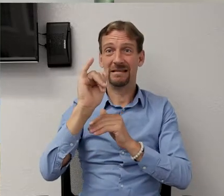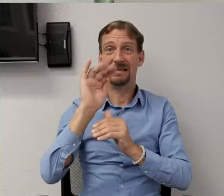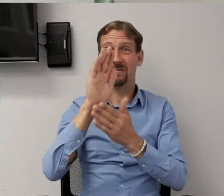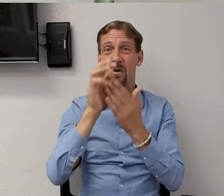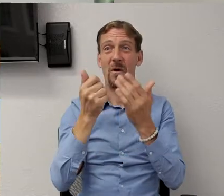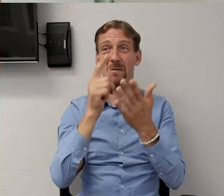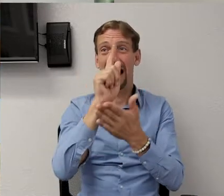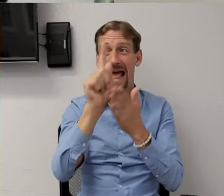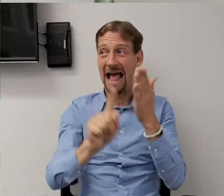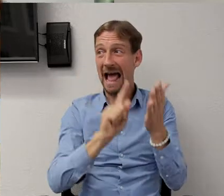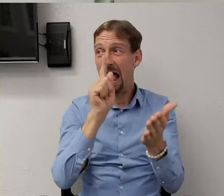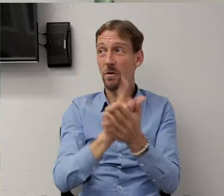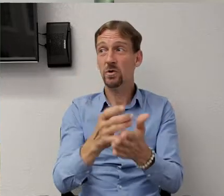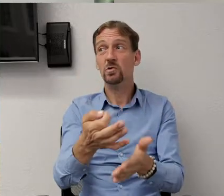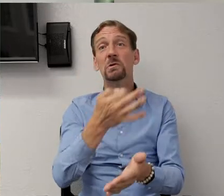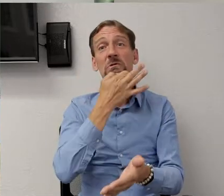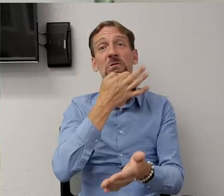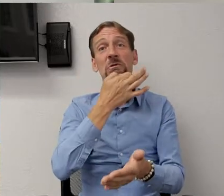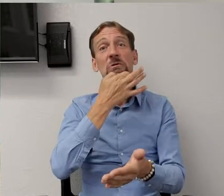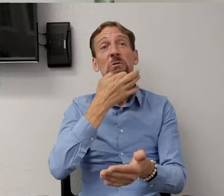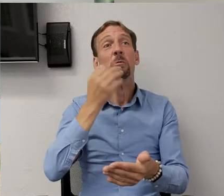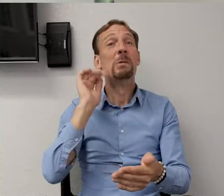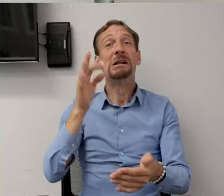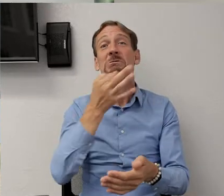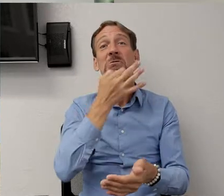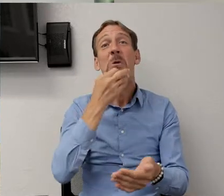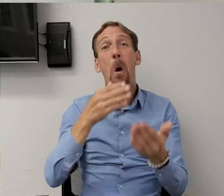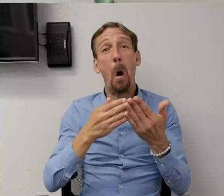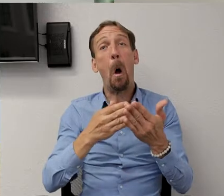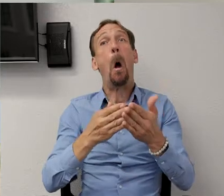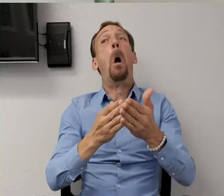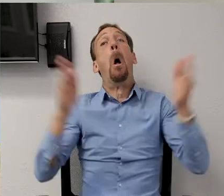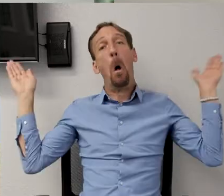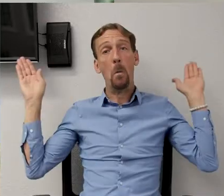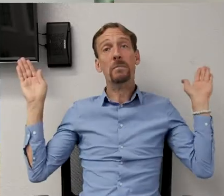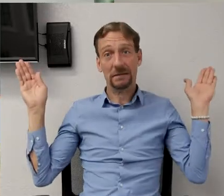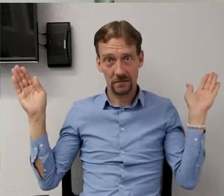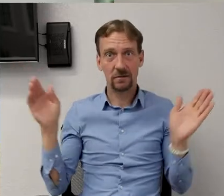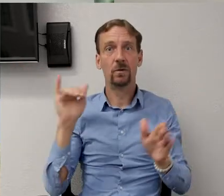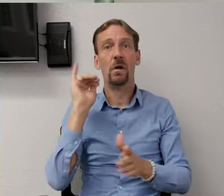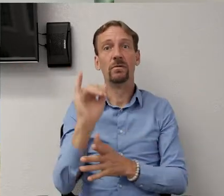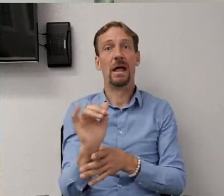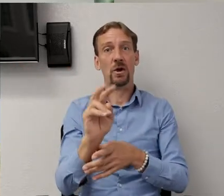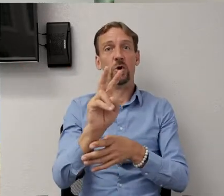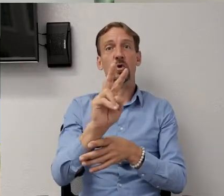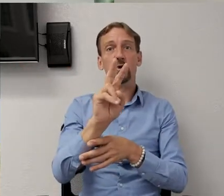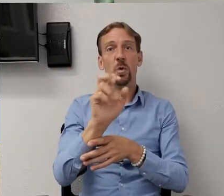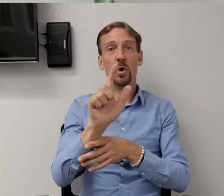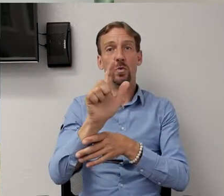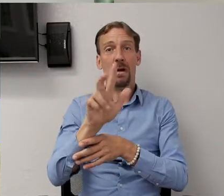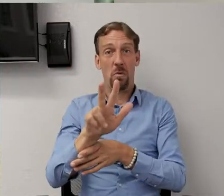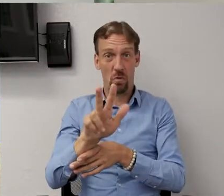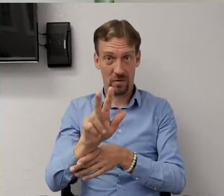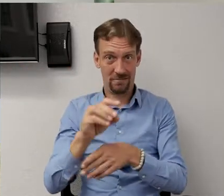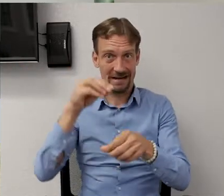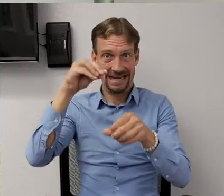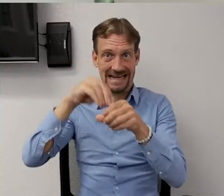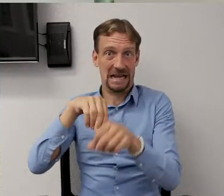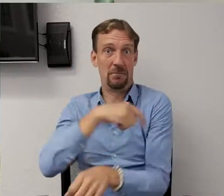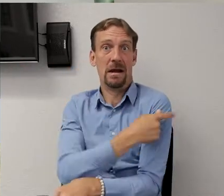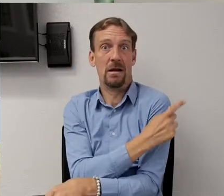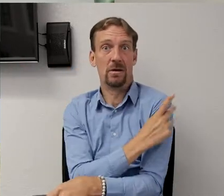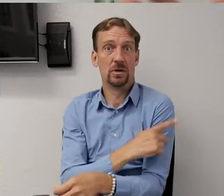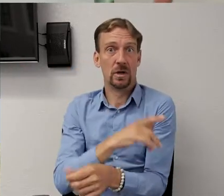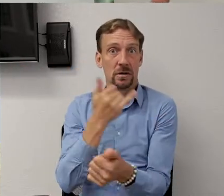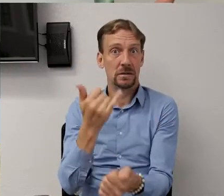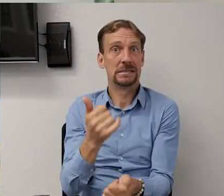away from occupancy. Yes. So those 223 current inpatients, and again,